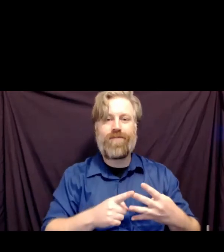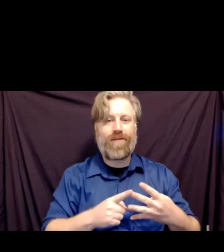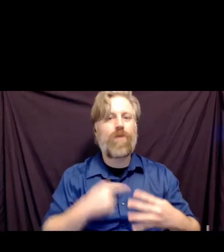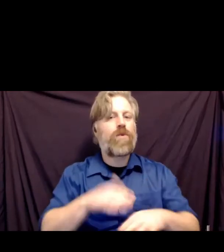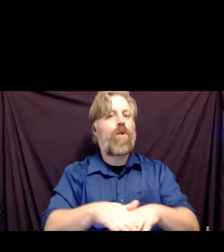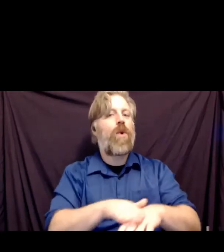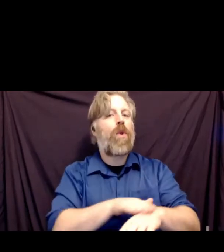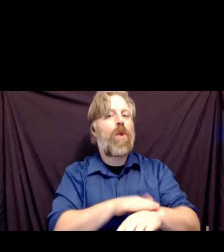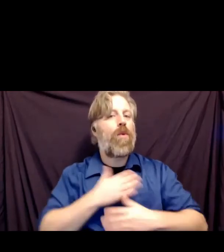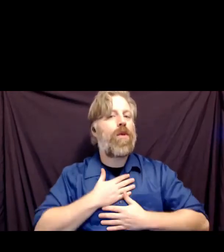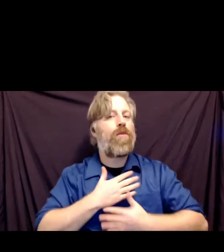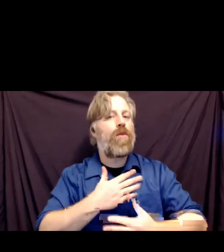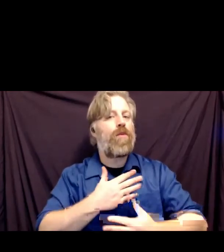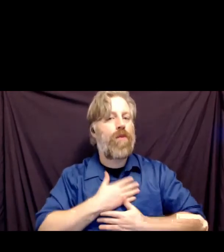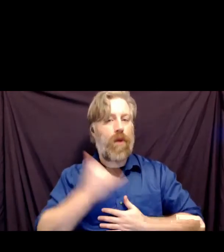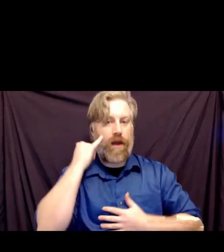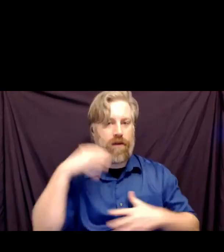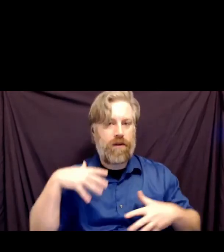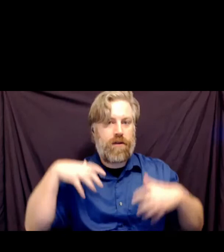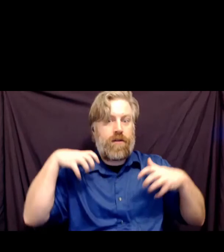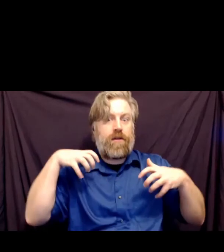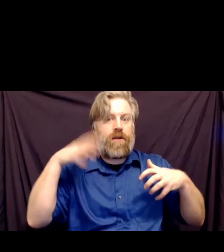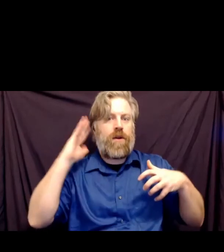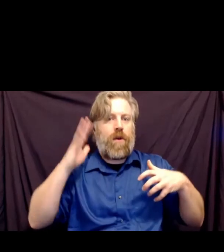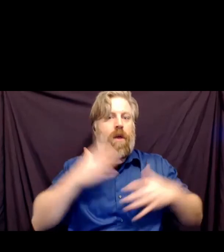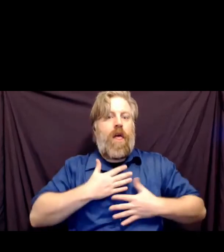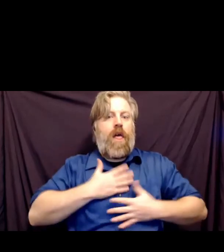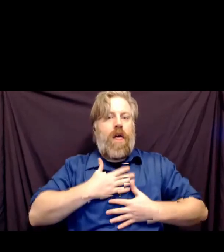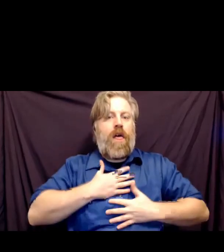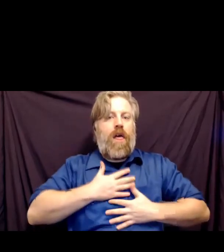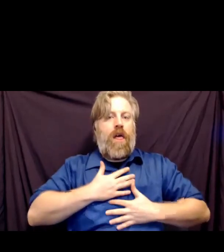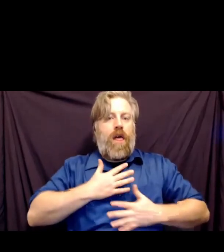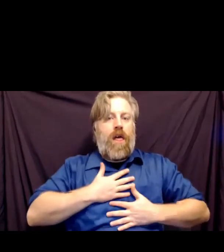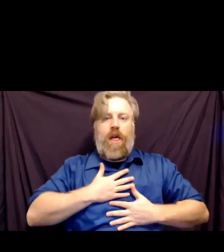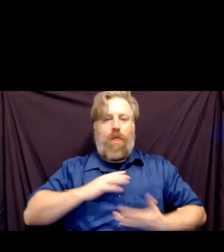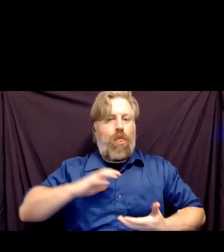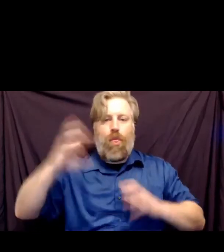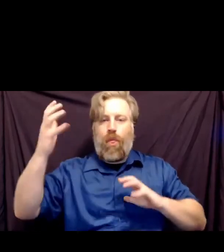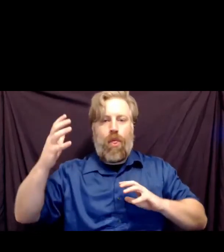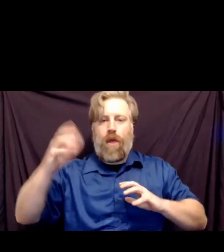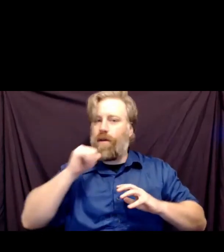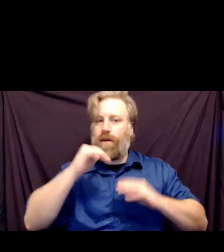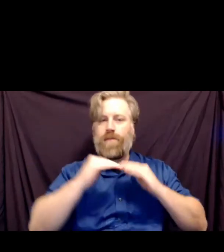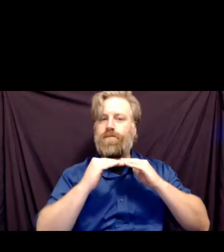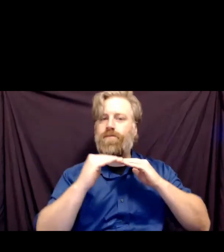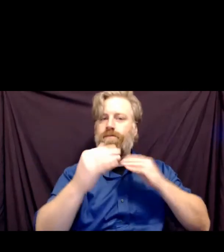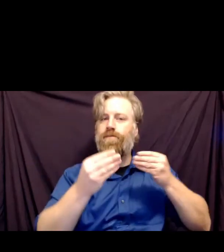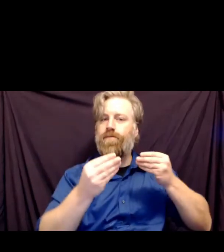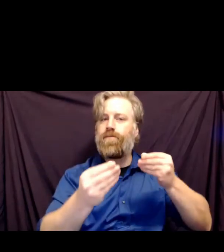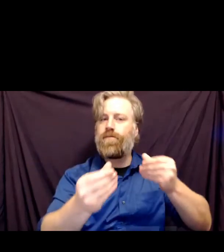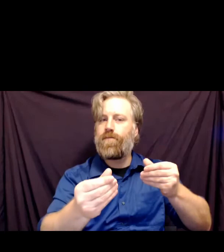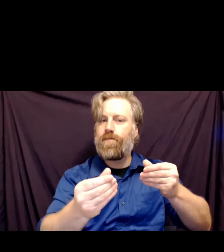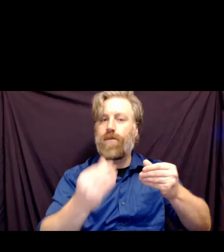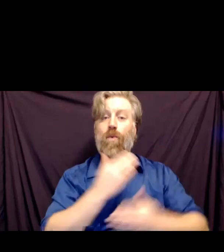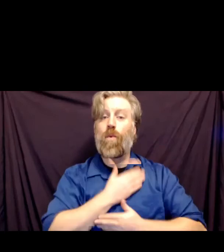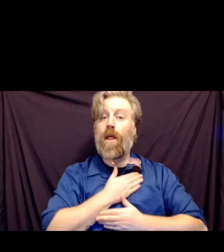we breathe rapidly, and then we get out of sync. So to get ourselves relaxed, just drop your